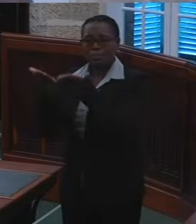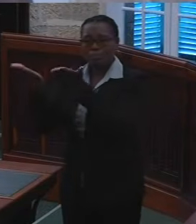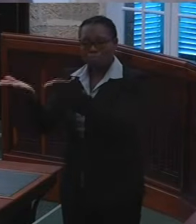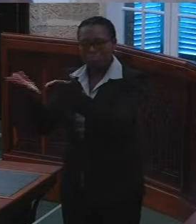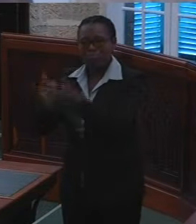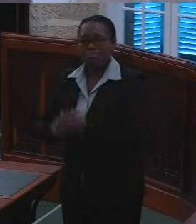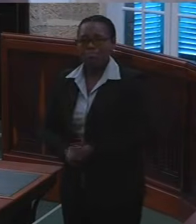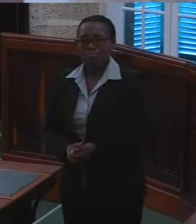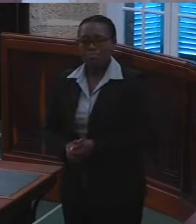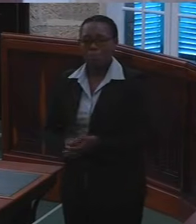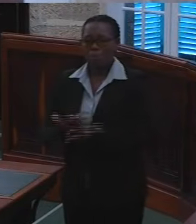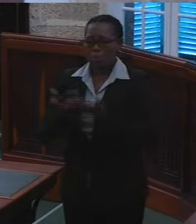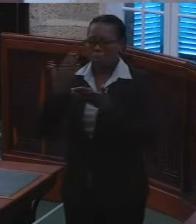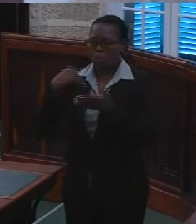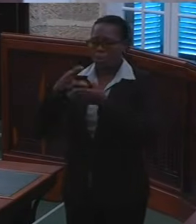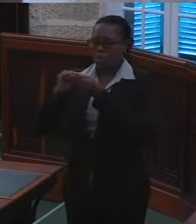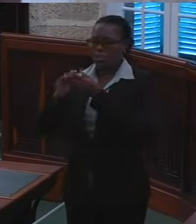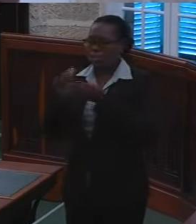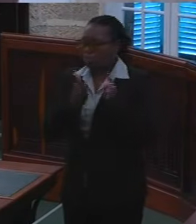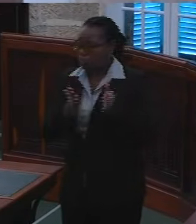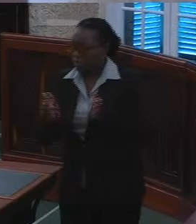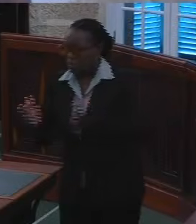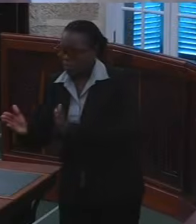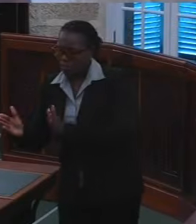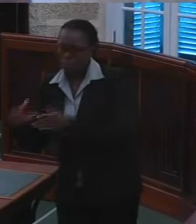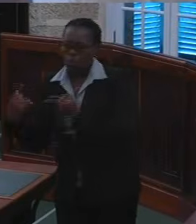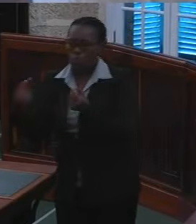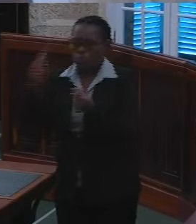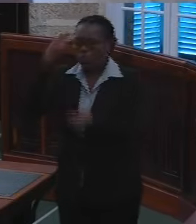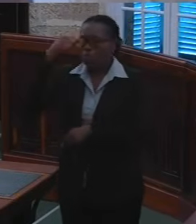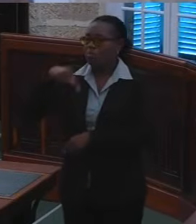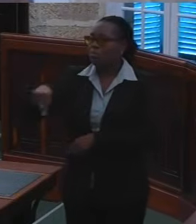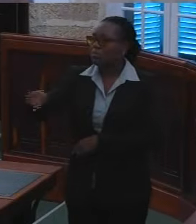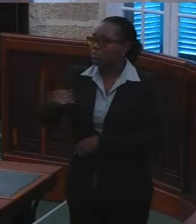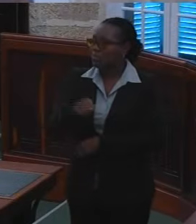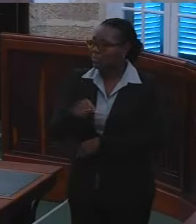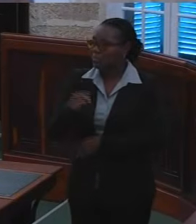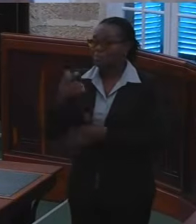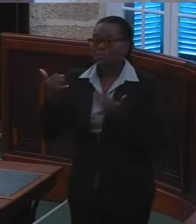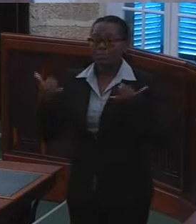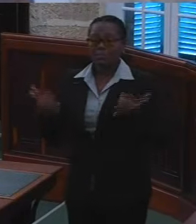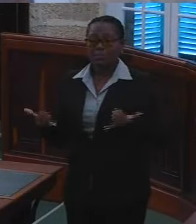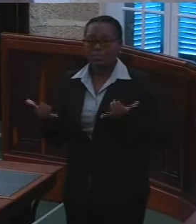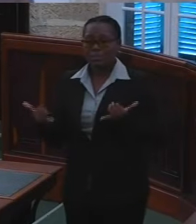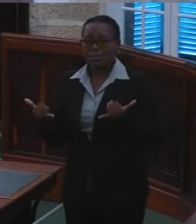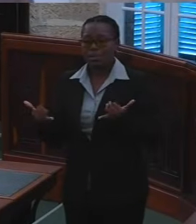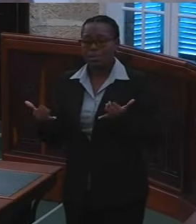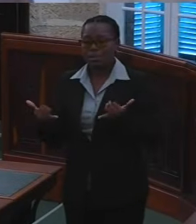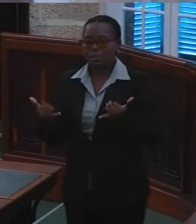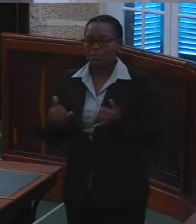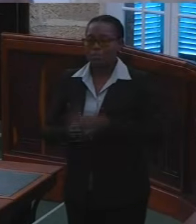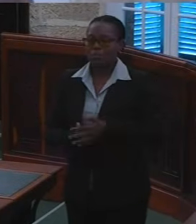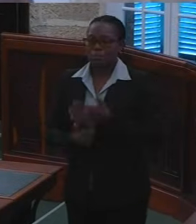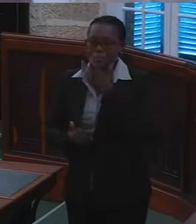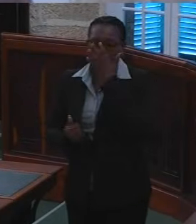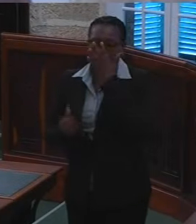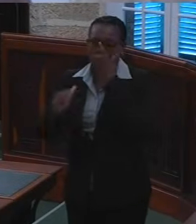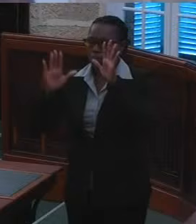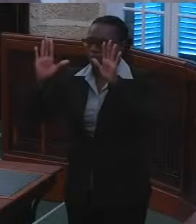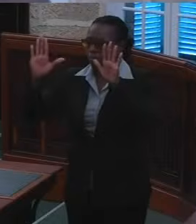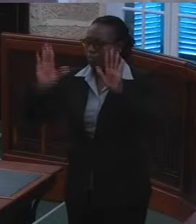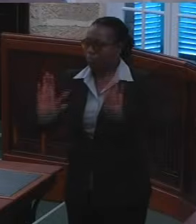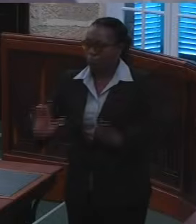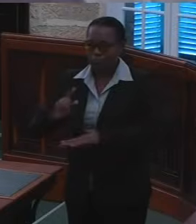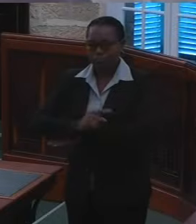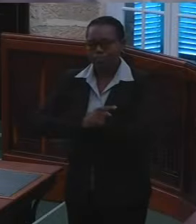plans I alluded to earlier about what we are going to do for them. And now, Mr. Speaker, today is a great day. It